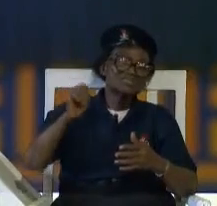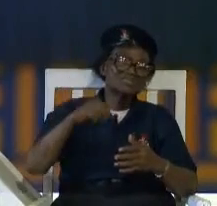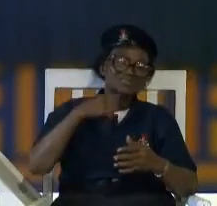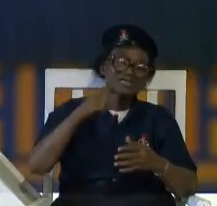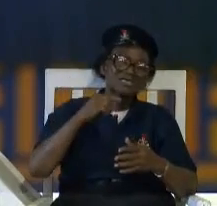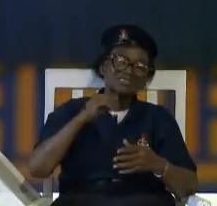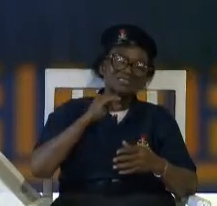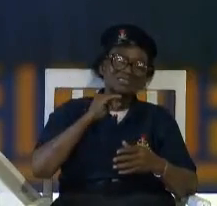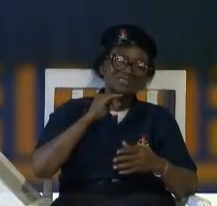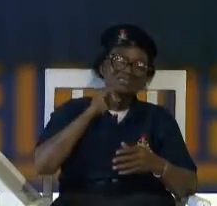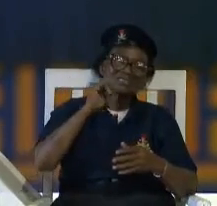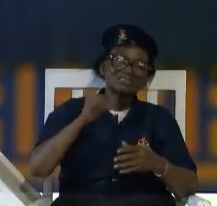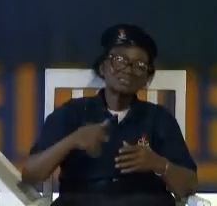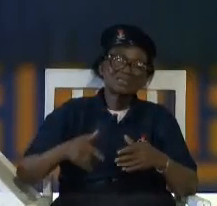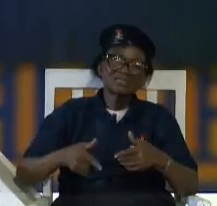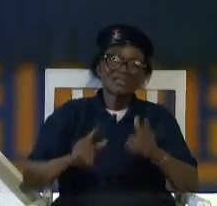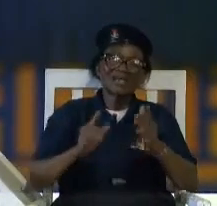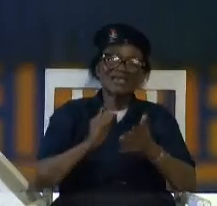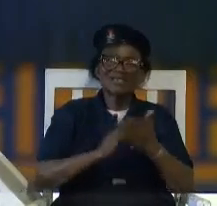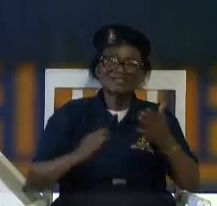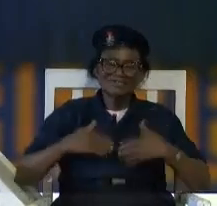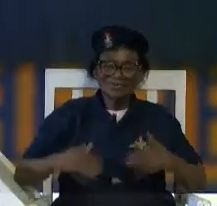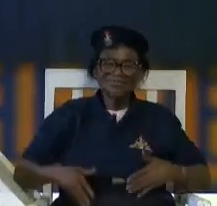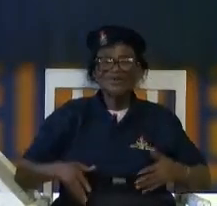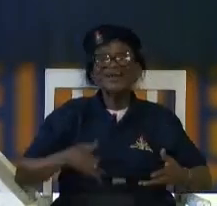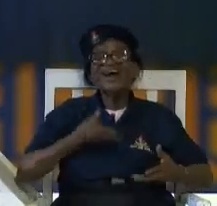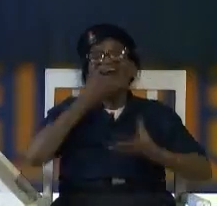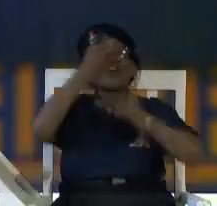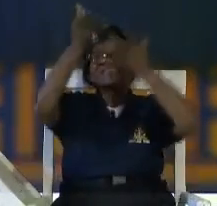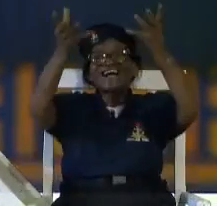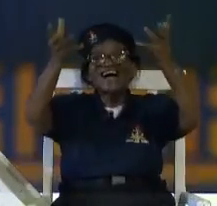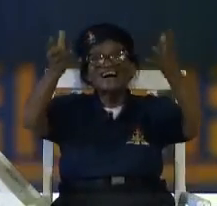was, let somebody shout hallelujah.